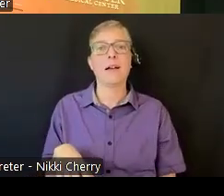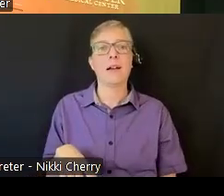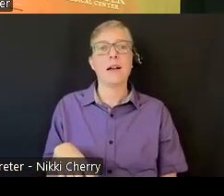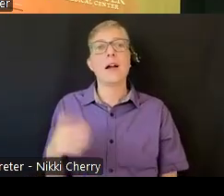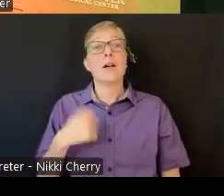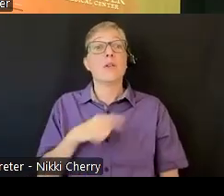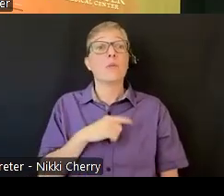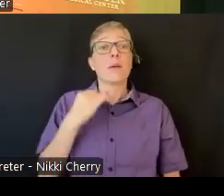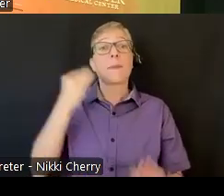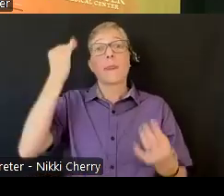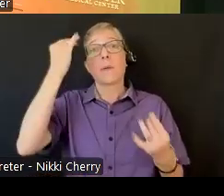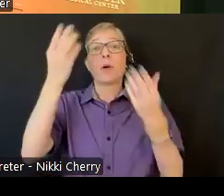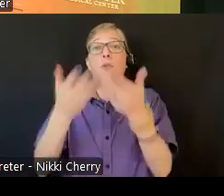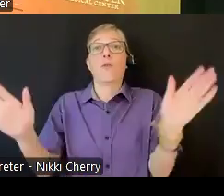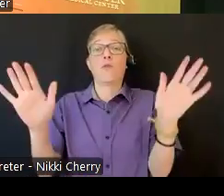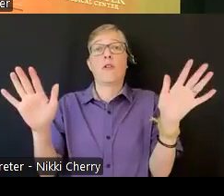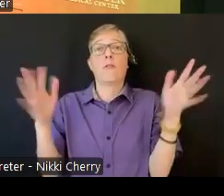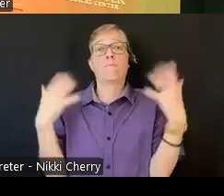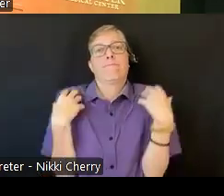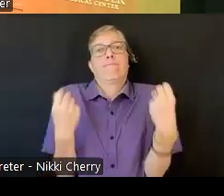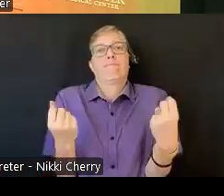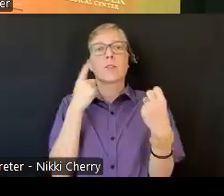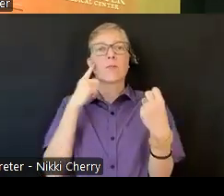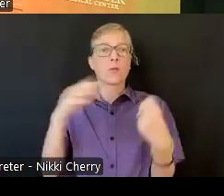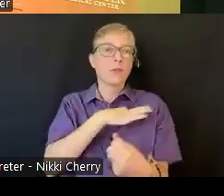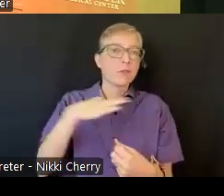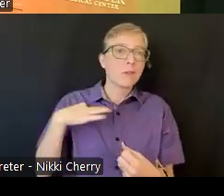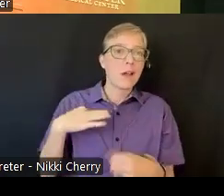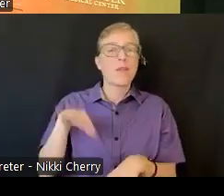overall wellness of our staff and faculty and trainees.